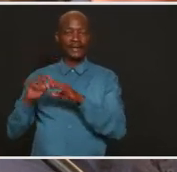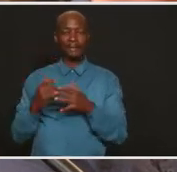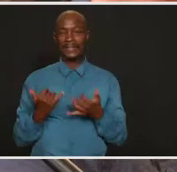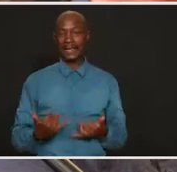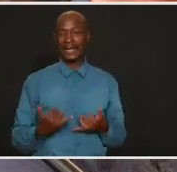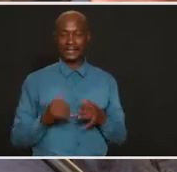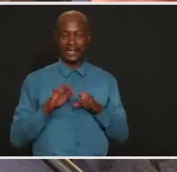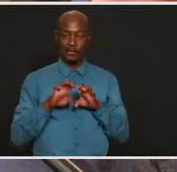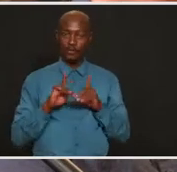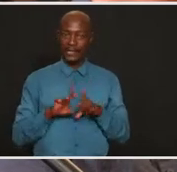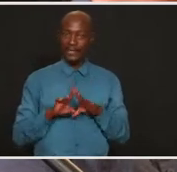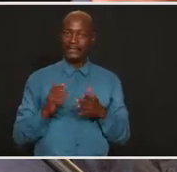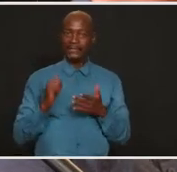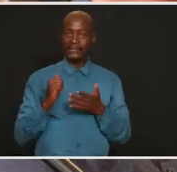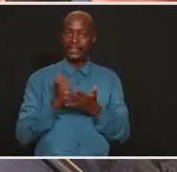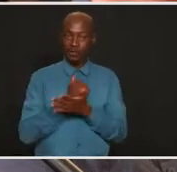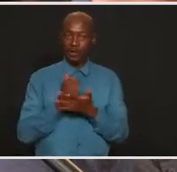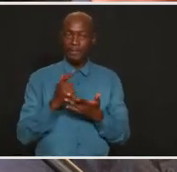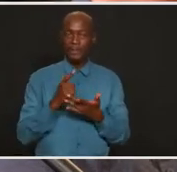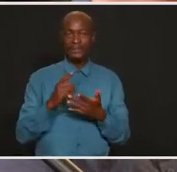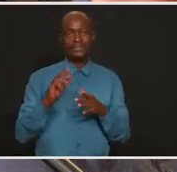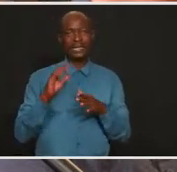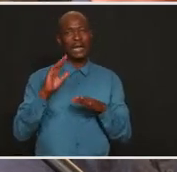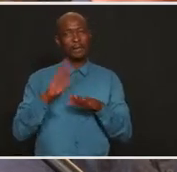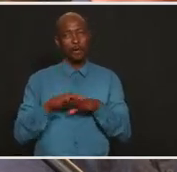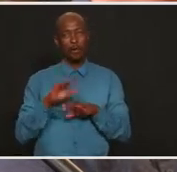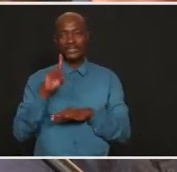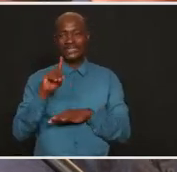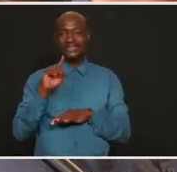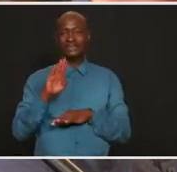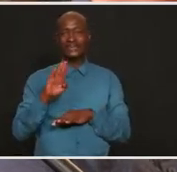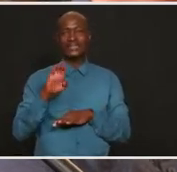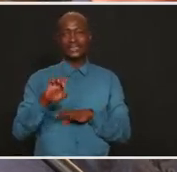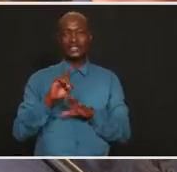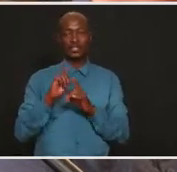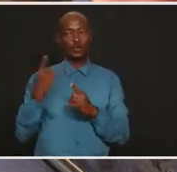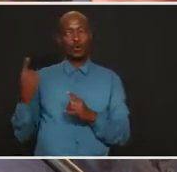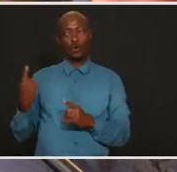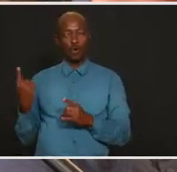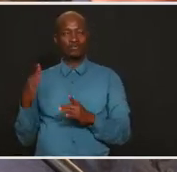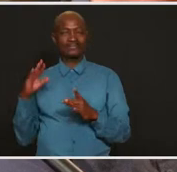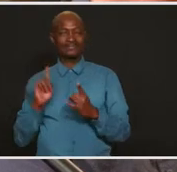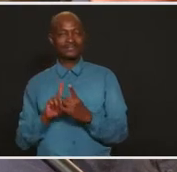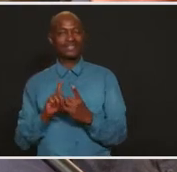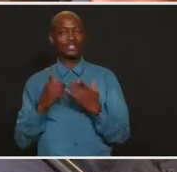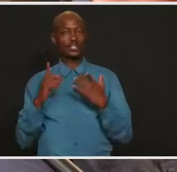are modeled so completely on the dbe's own approach